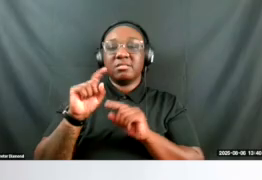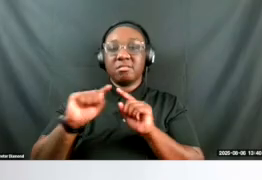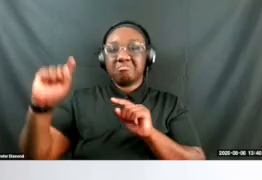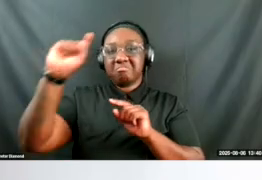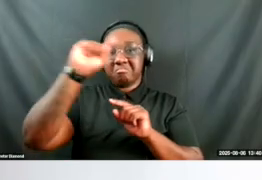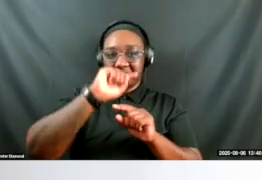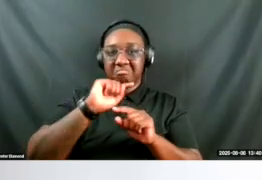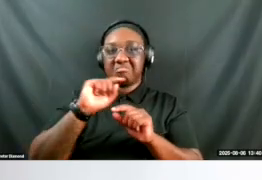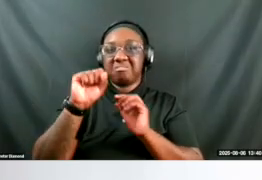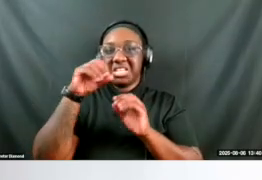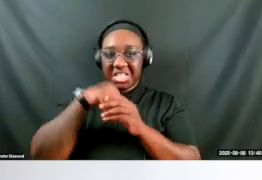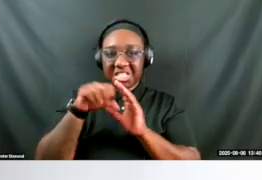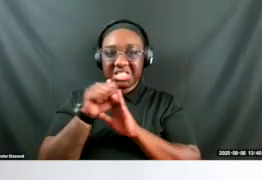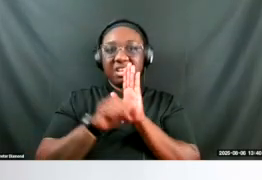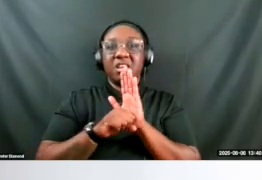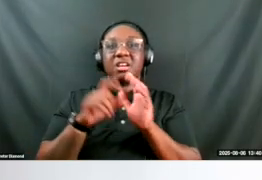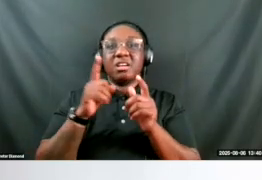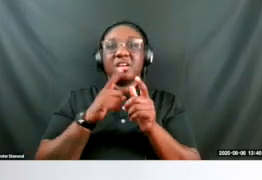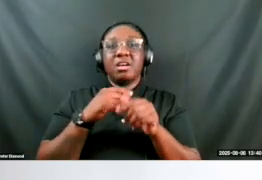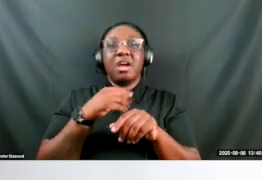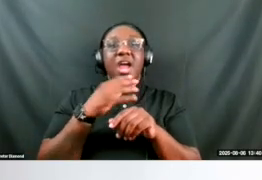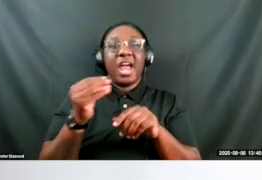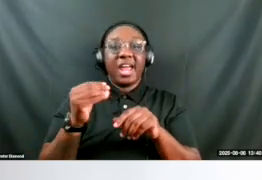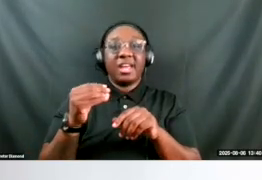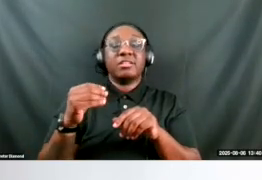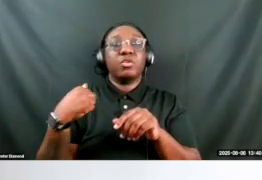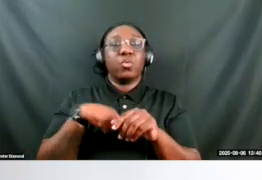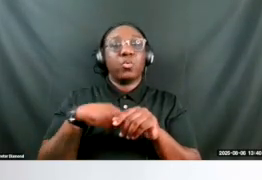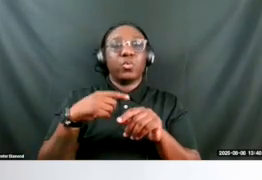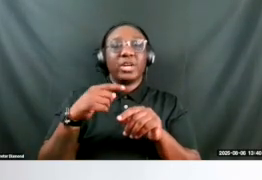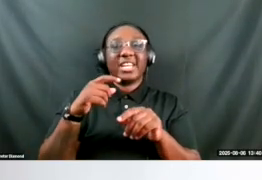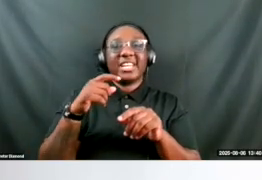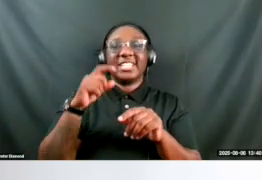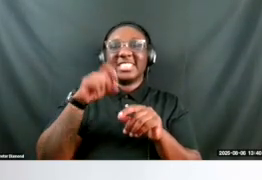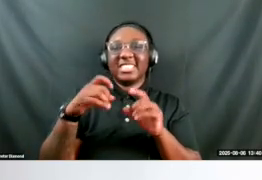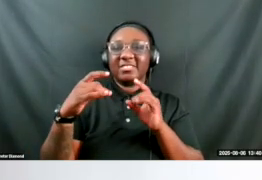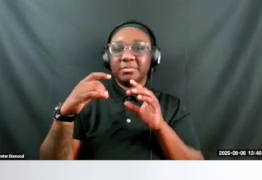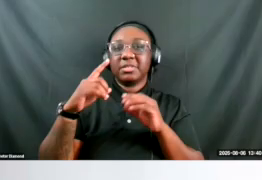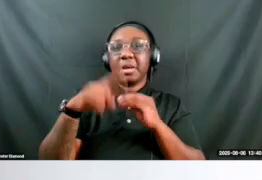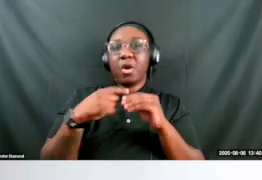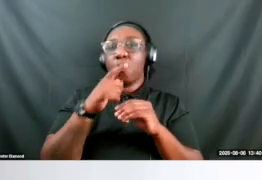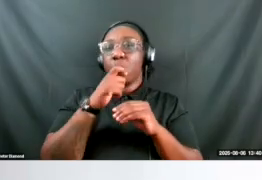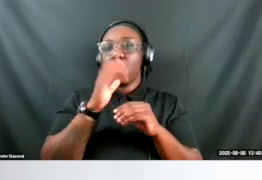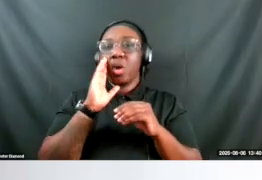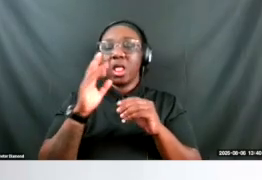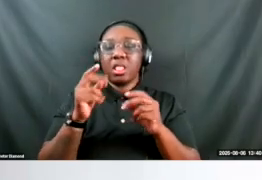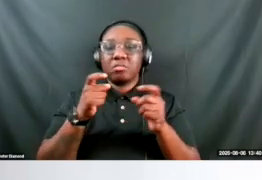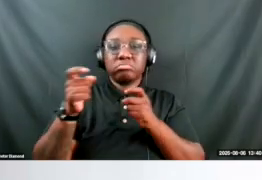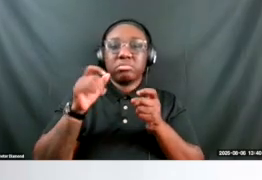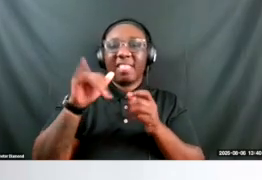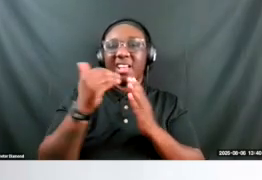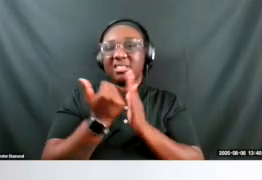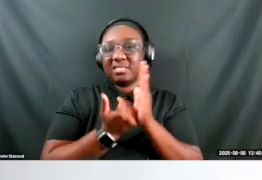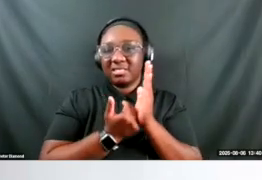our administrators further to understand the different policies and training that takes place. For purposes of the funding plan, staff would